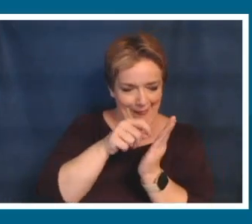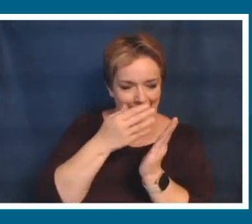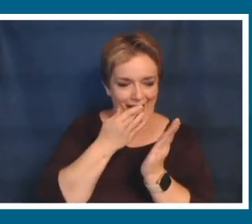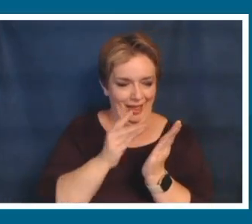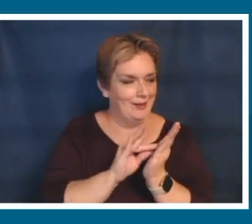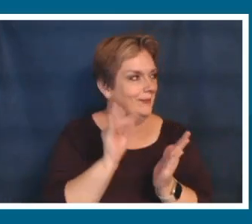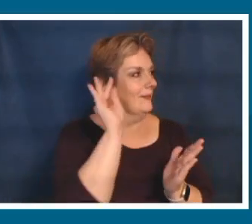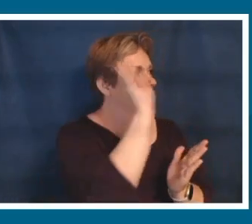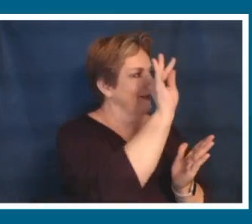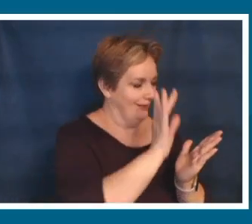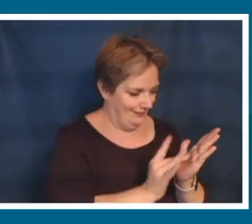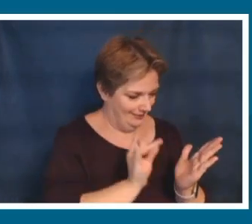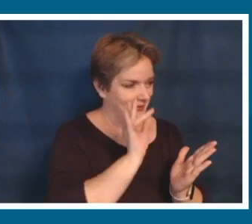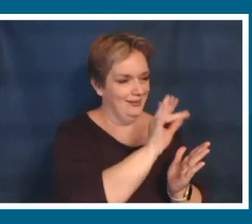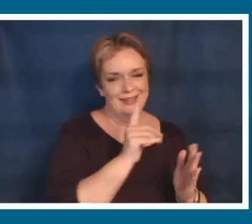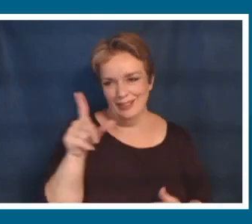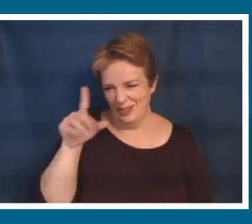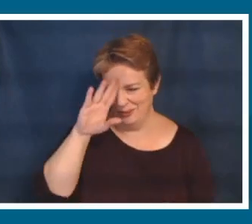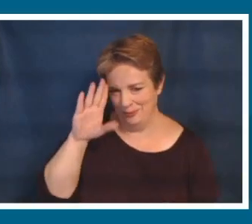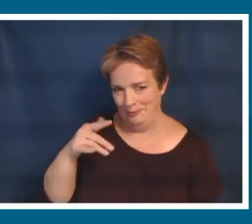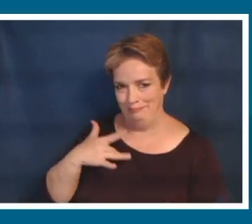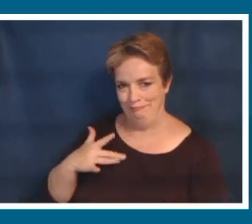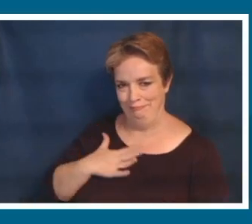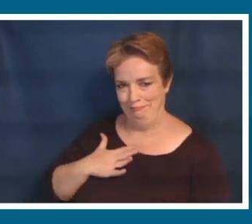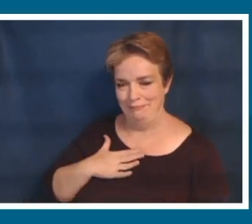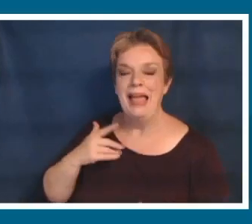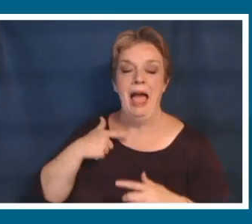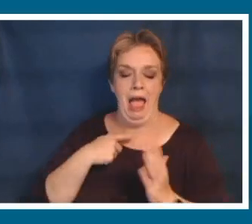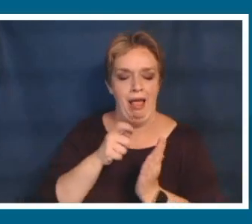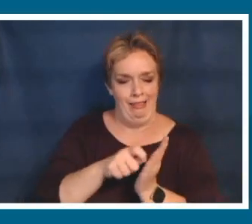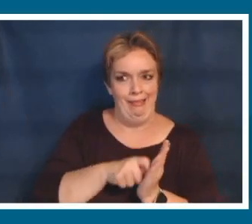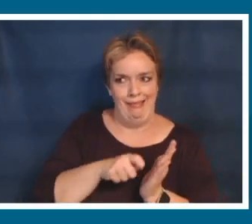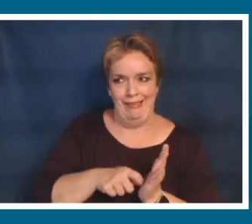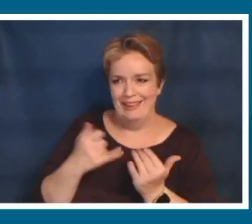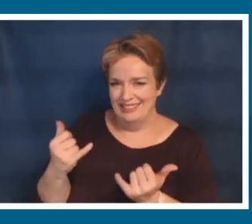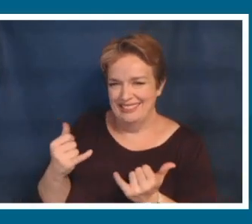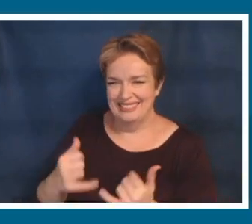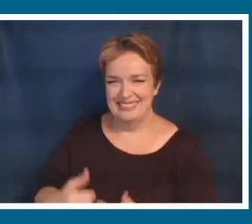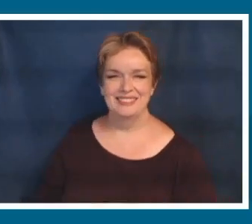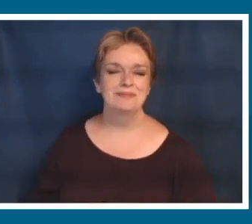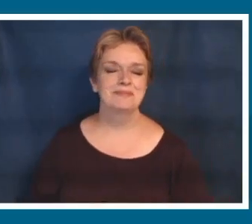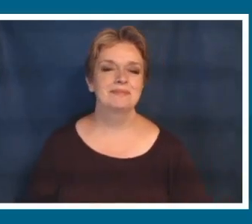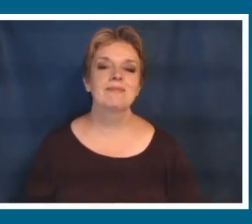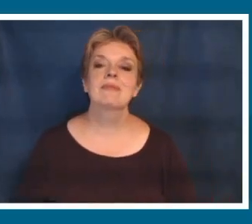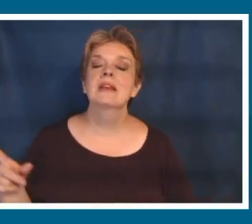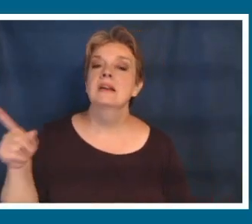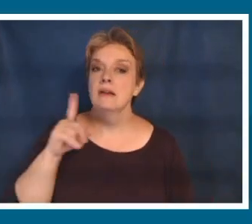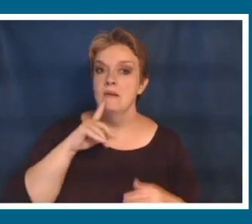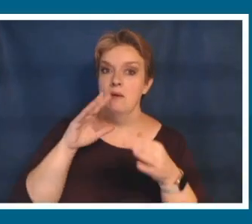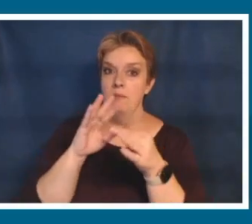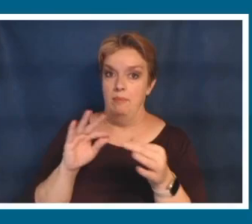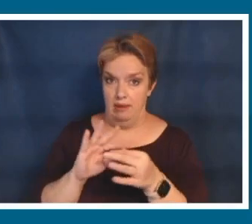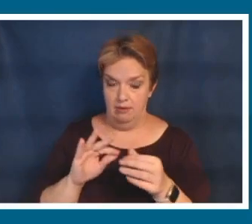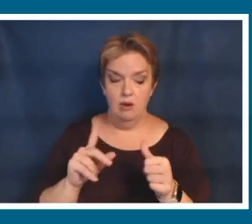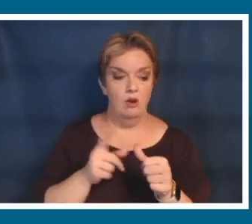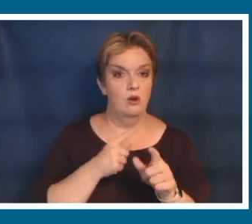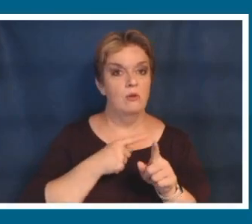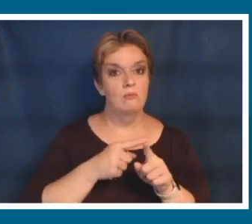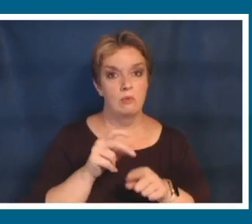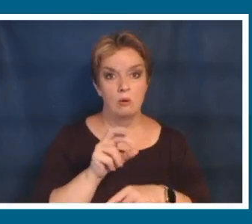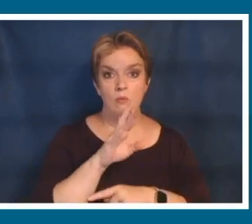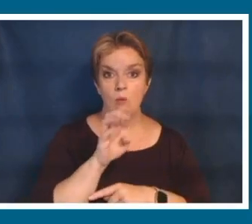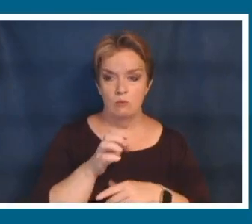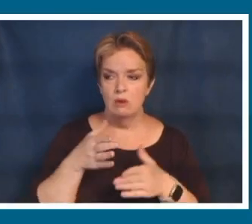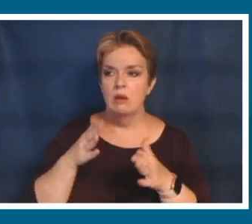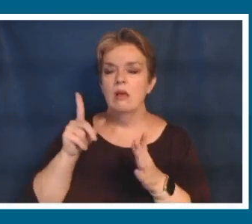talked about how primary sources allow you to introduce different perspectives. And you've